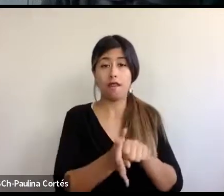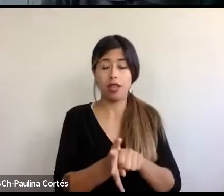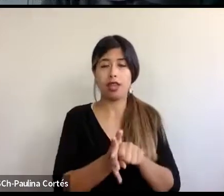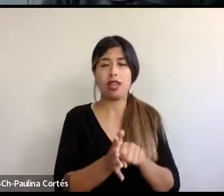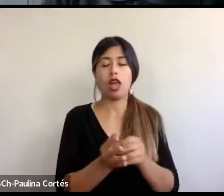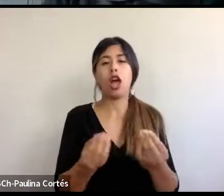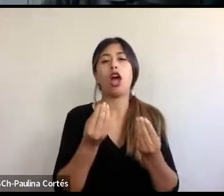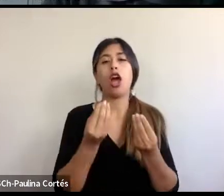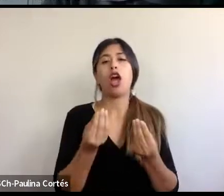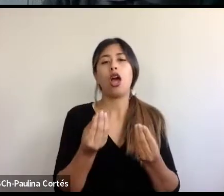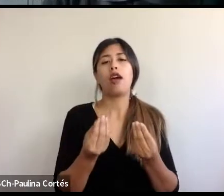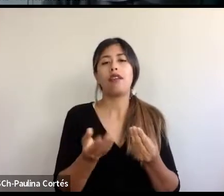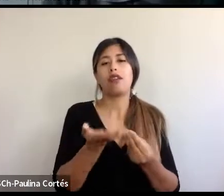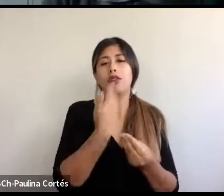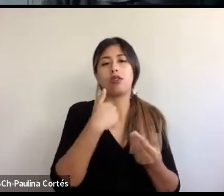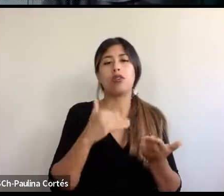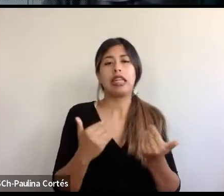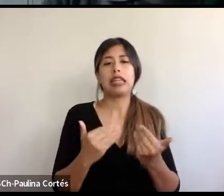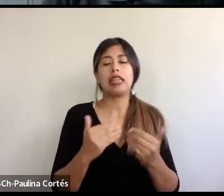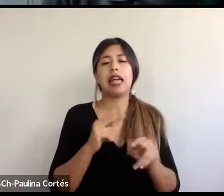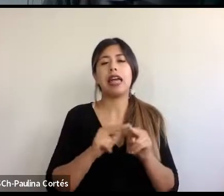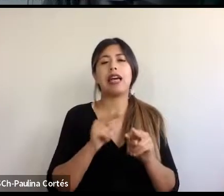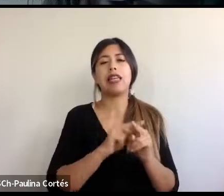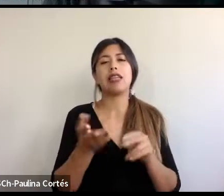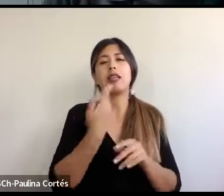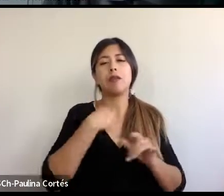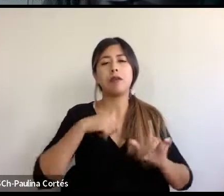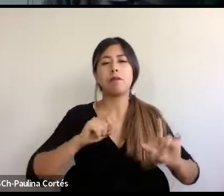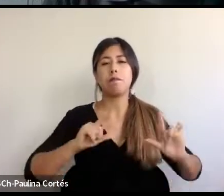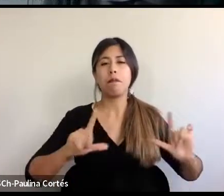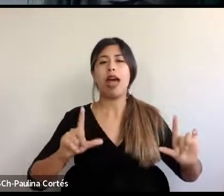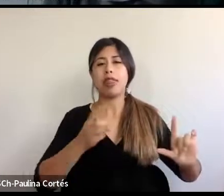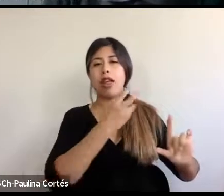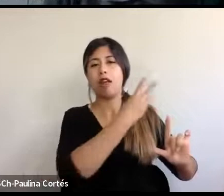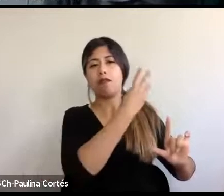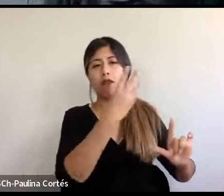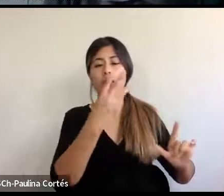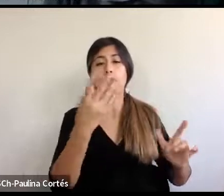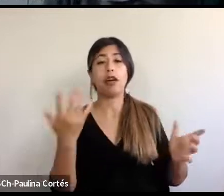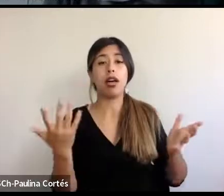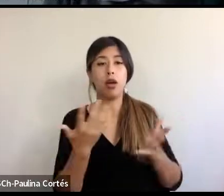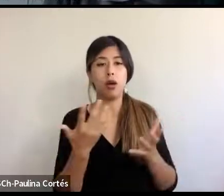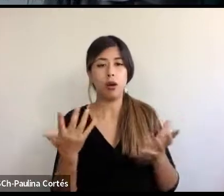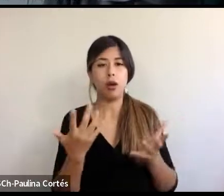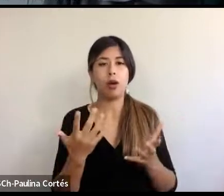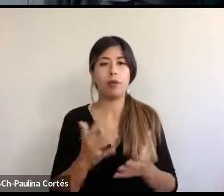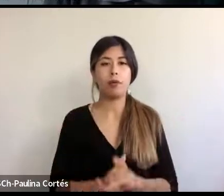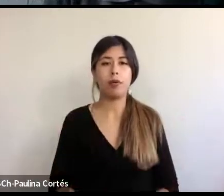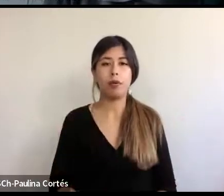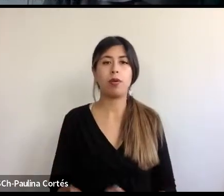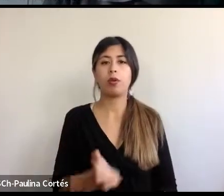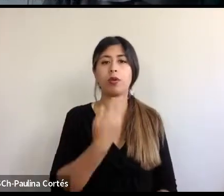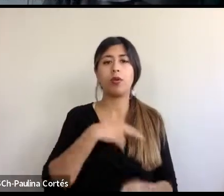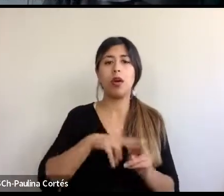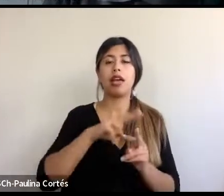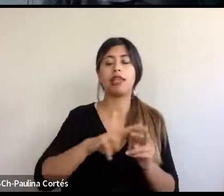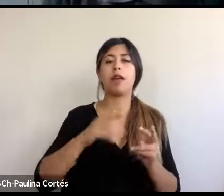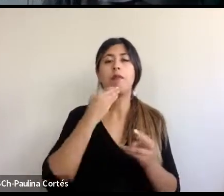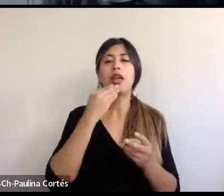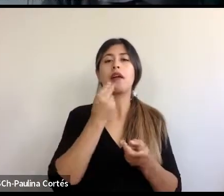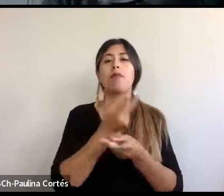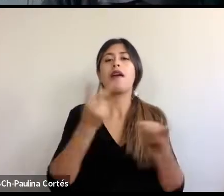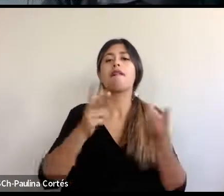VOD platform through which we actually streamed the films and also make them accessible